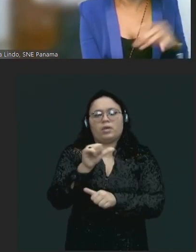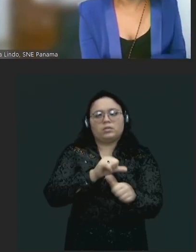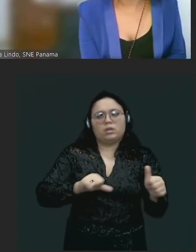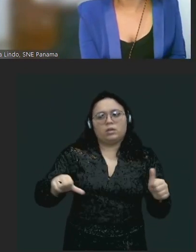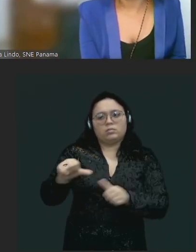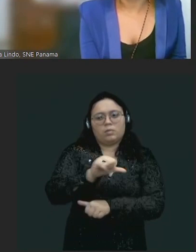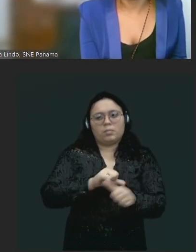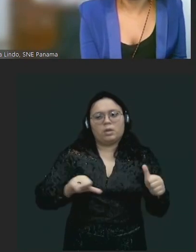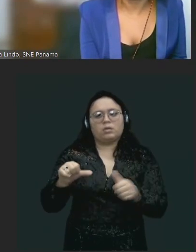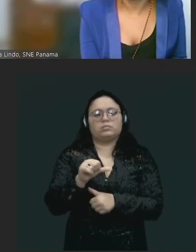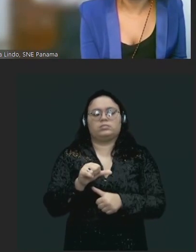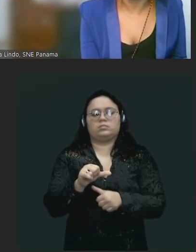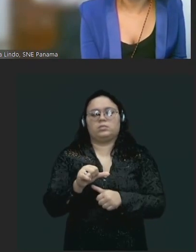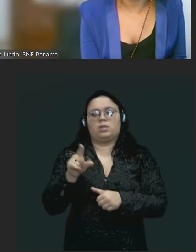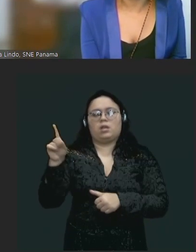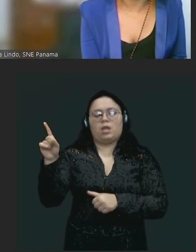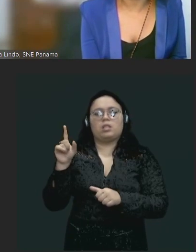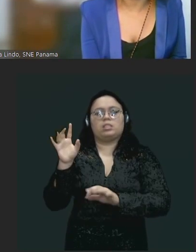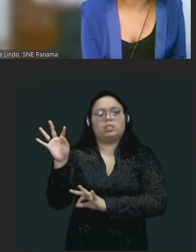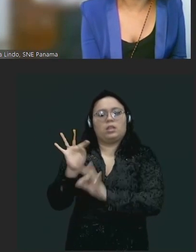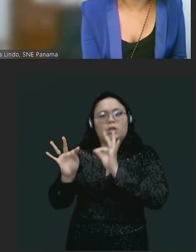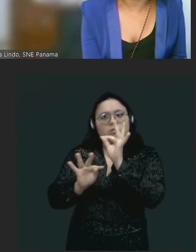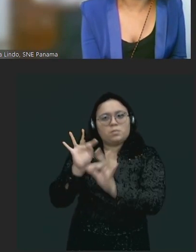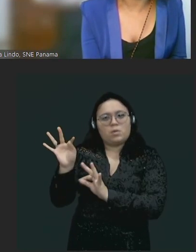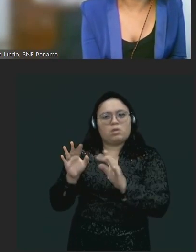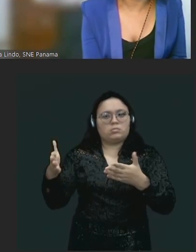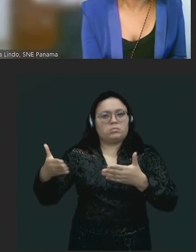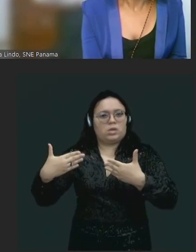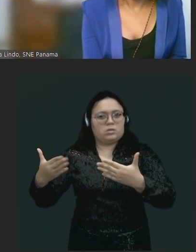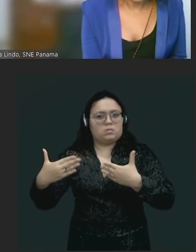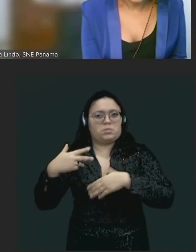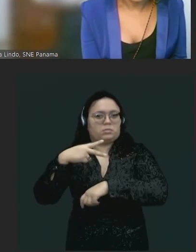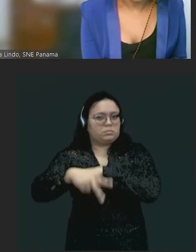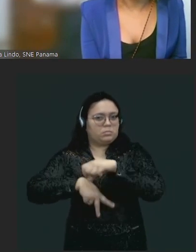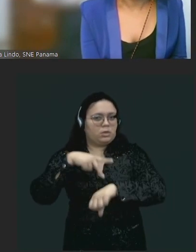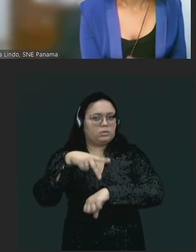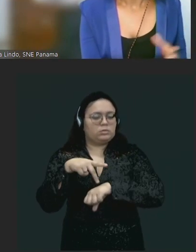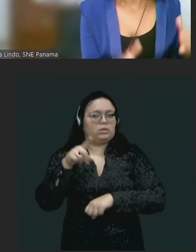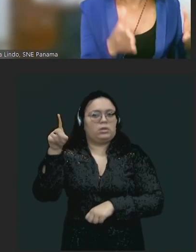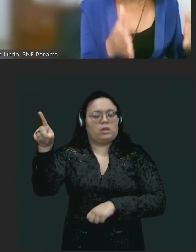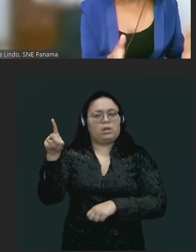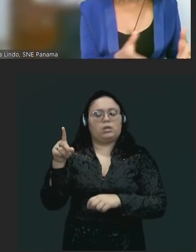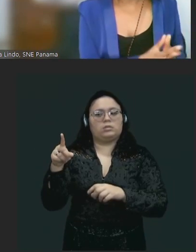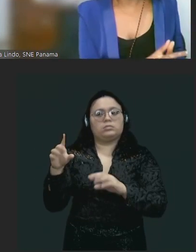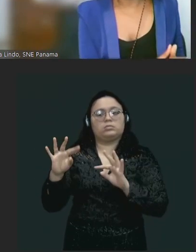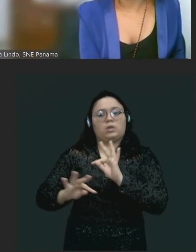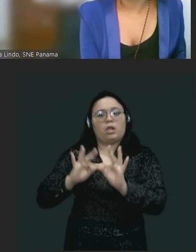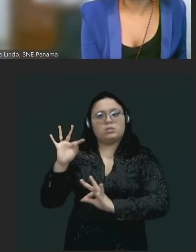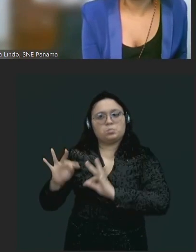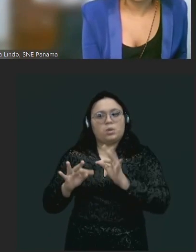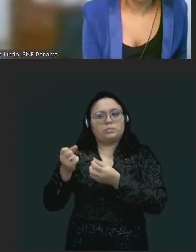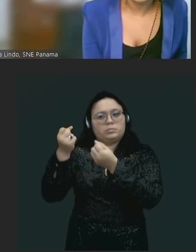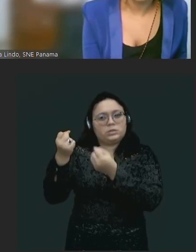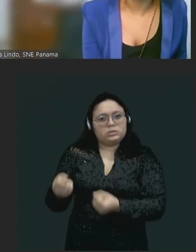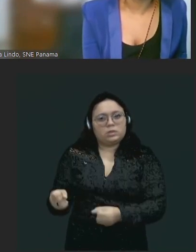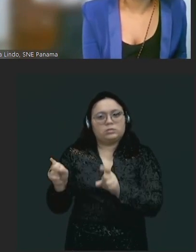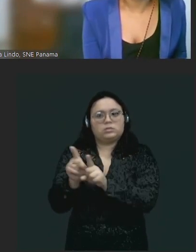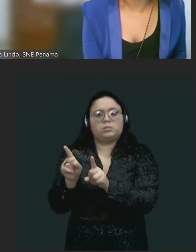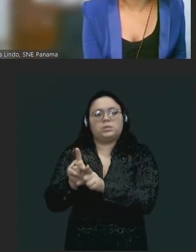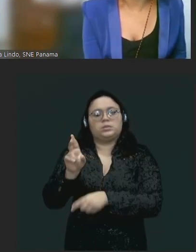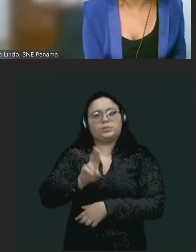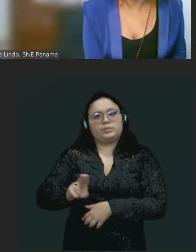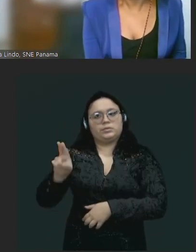the transport situation in Panama to use heavy-duty vehicles that work with fuel cells with hydrogen. We